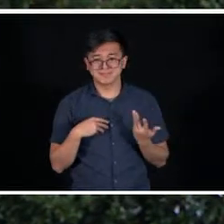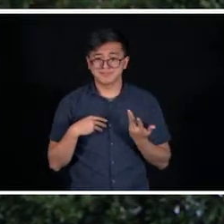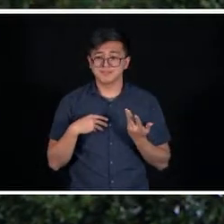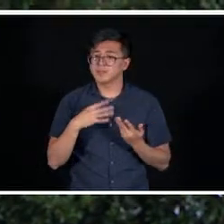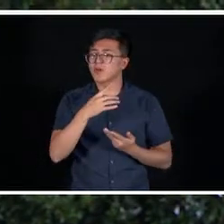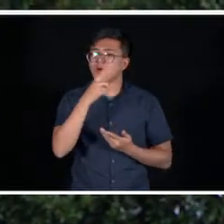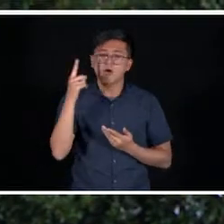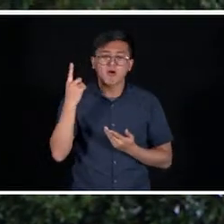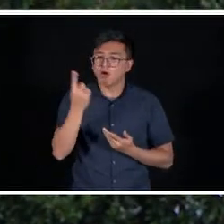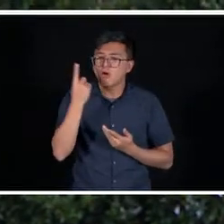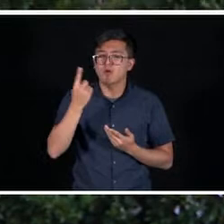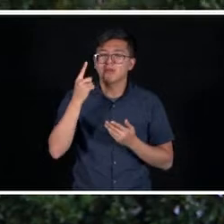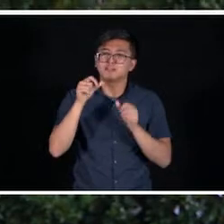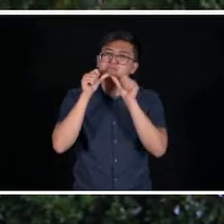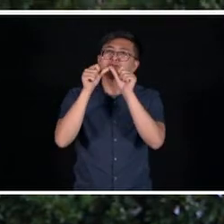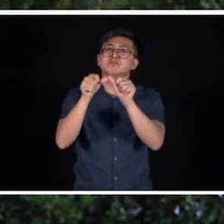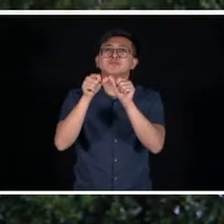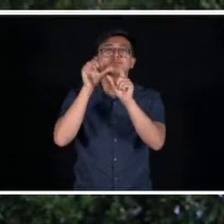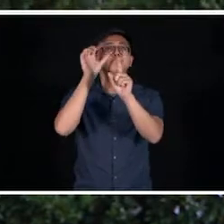reaching for the stars.